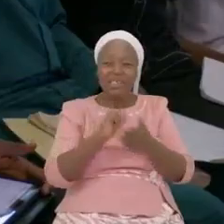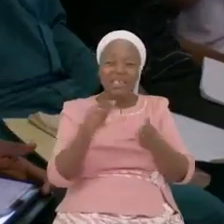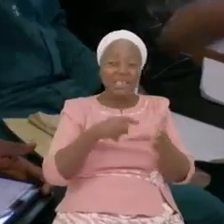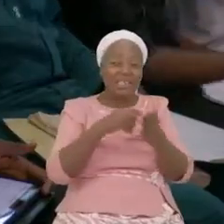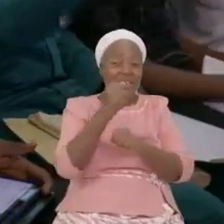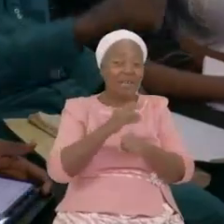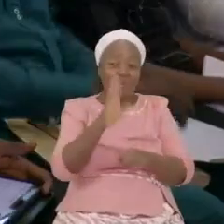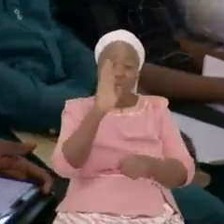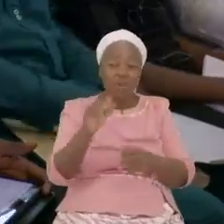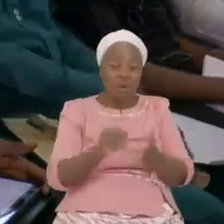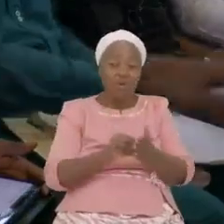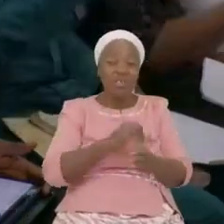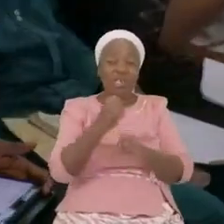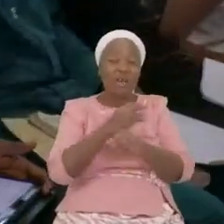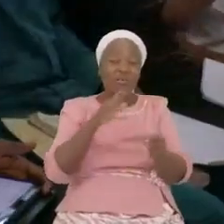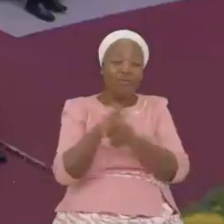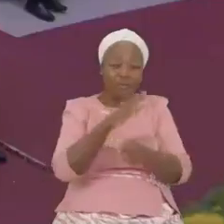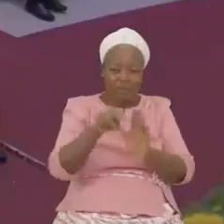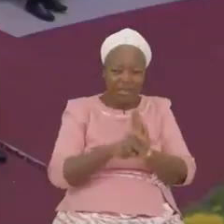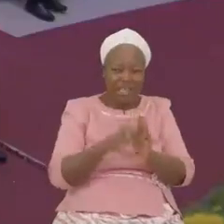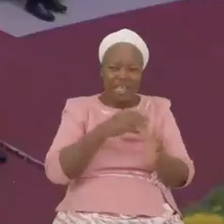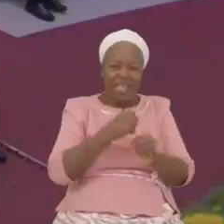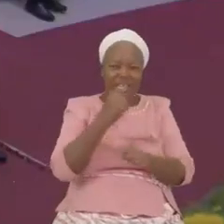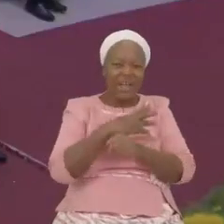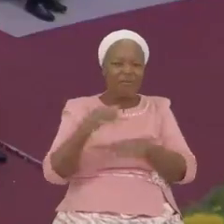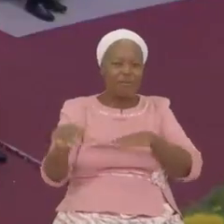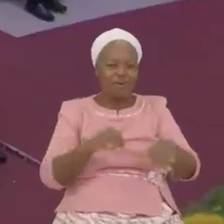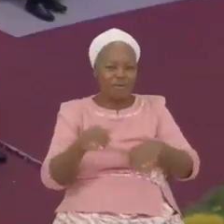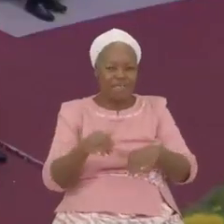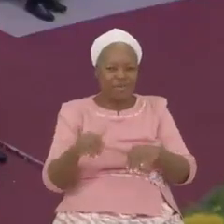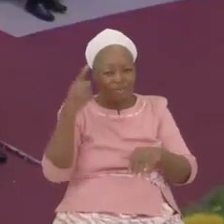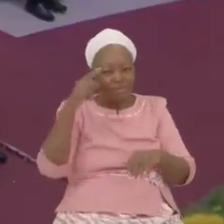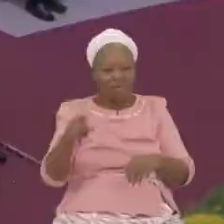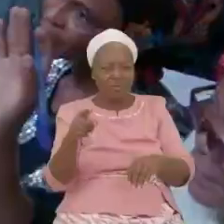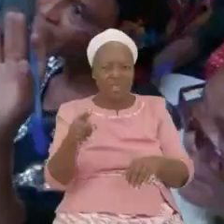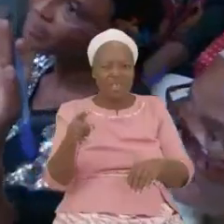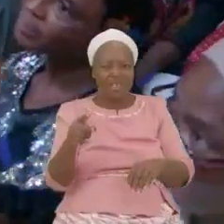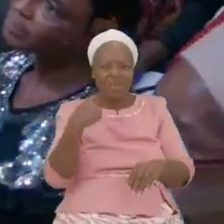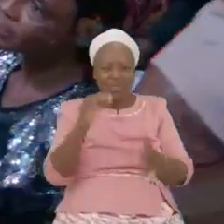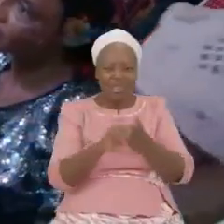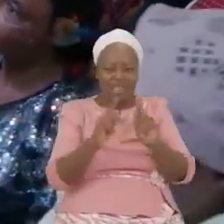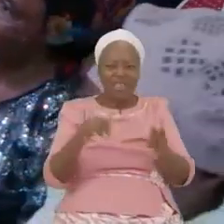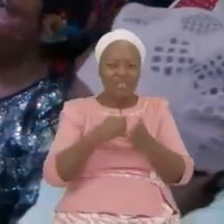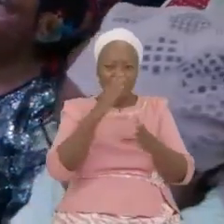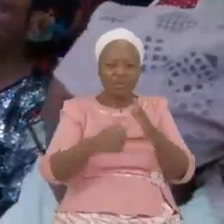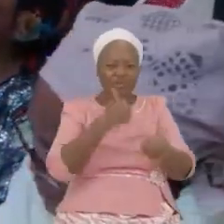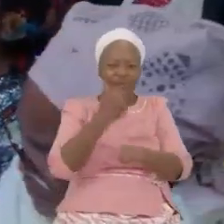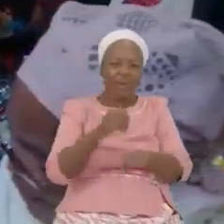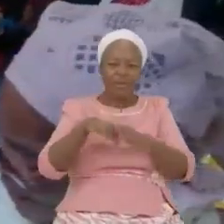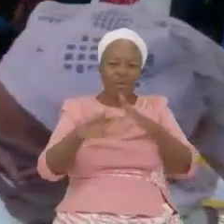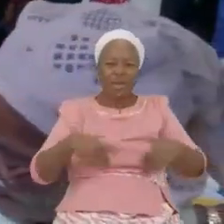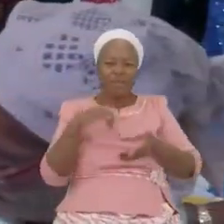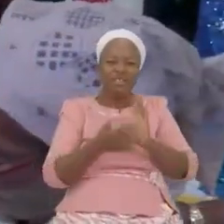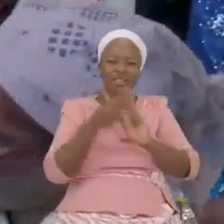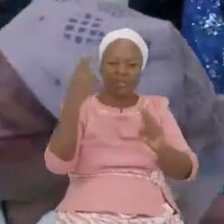of fulfillment. Who is that? A year of performance. Who is that there? Be it confirmed in your life in